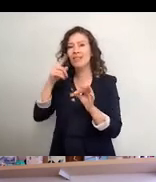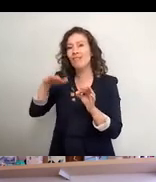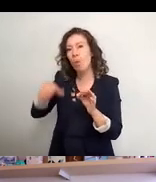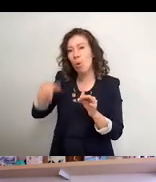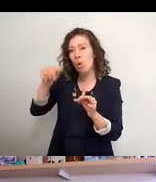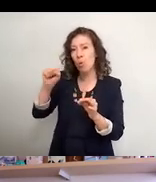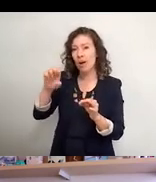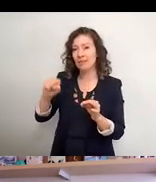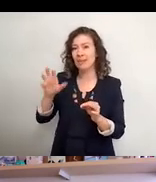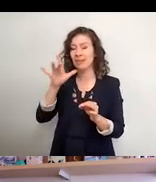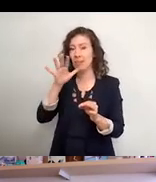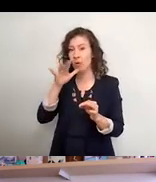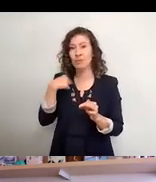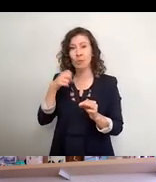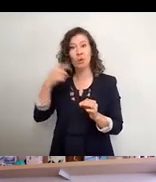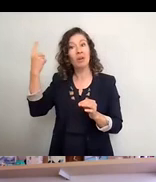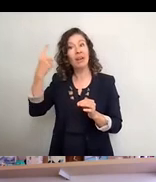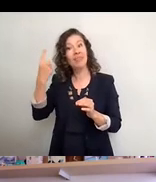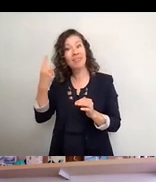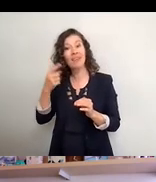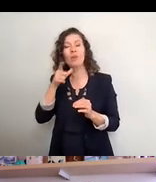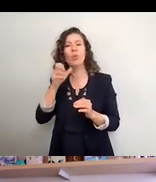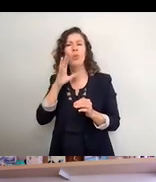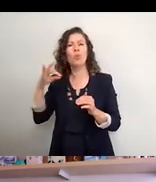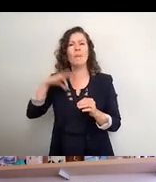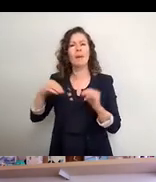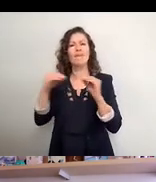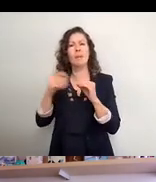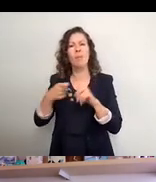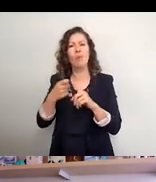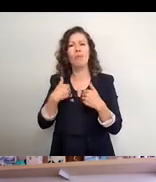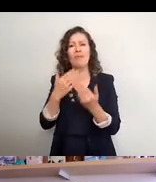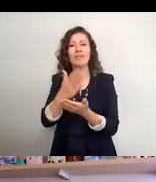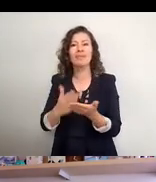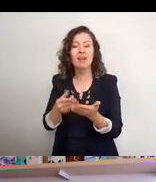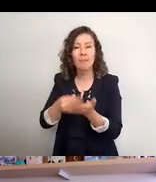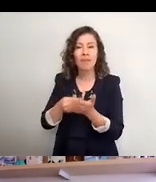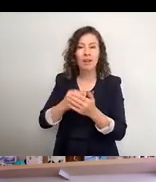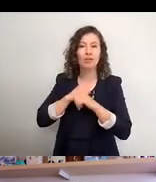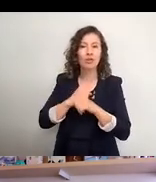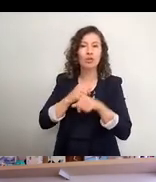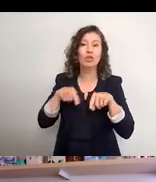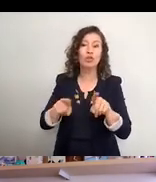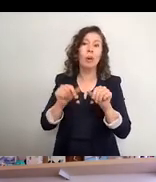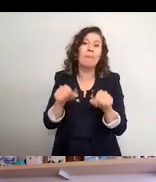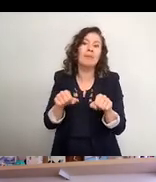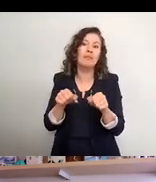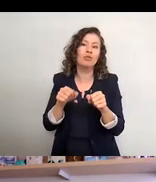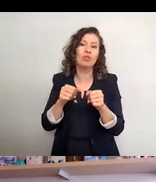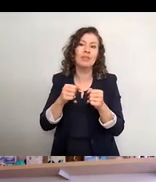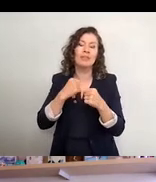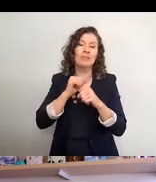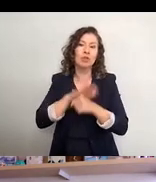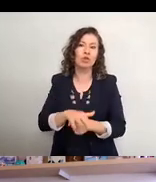think about, who would benefit more from having some financial security during this potentially stressful perinatal